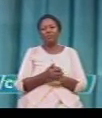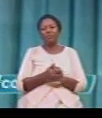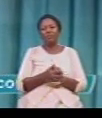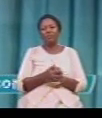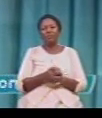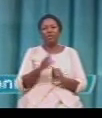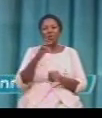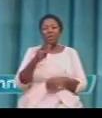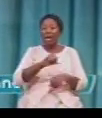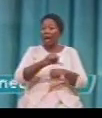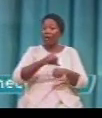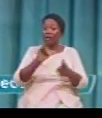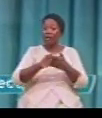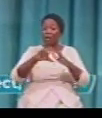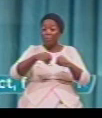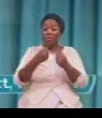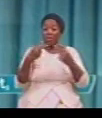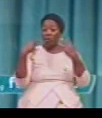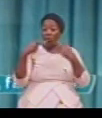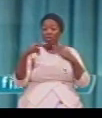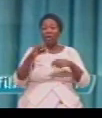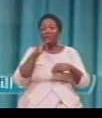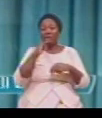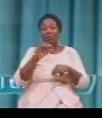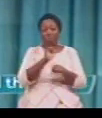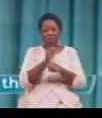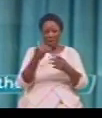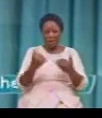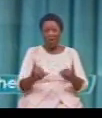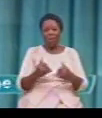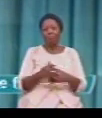The anointing that breaks the yoke is operating already.